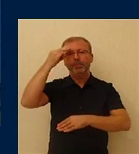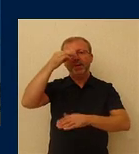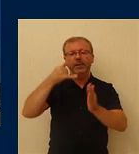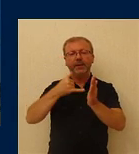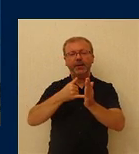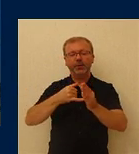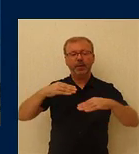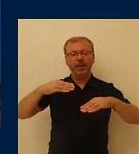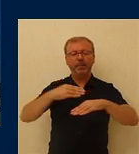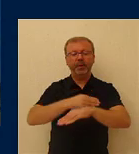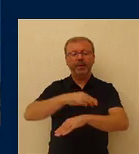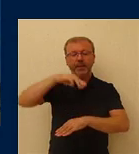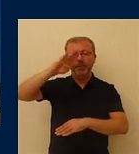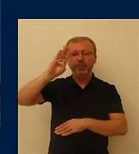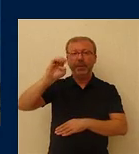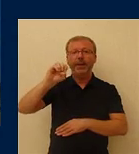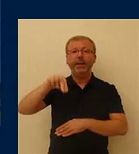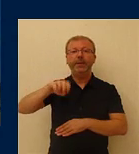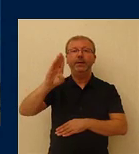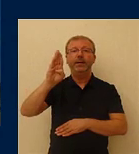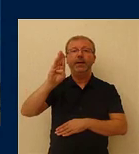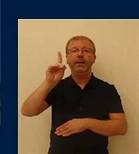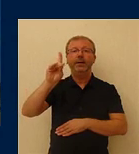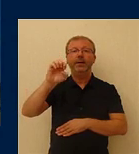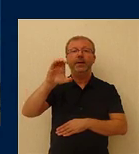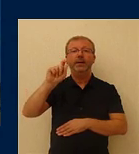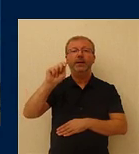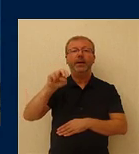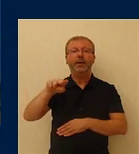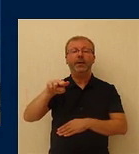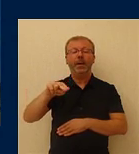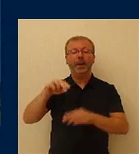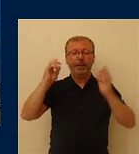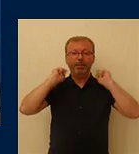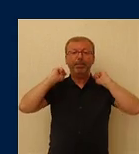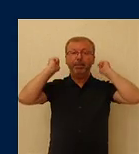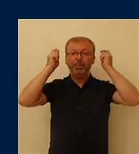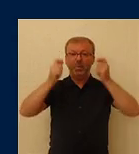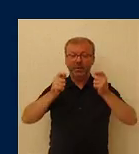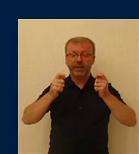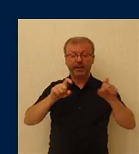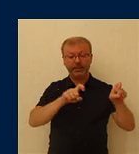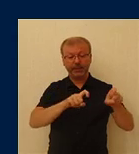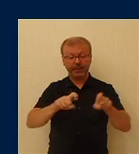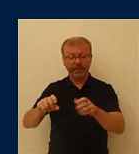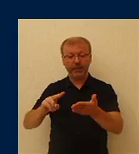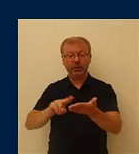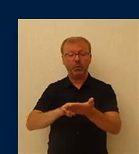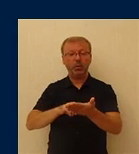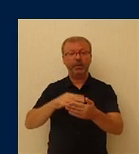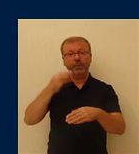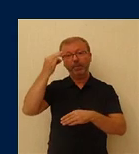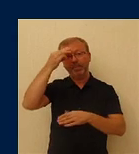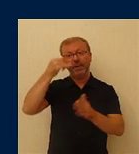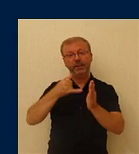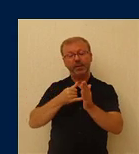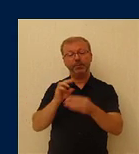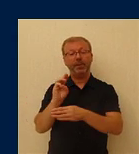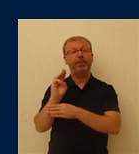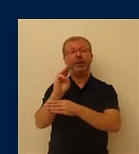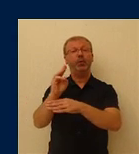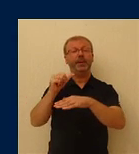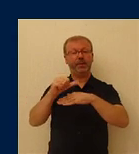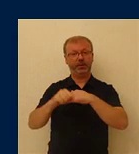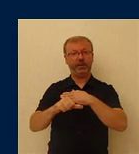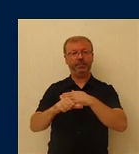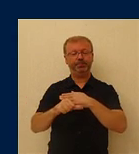Benedictine monks and is still used for meditation by pilgrims today. There is